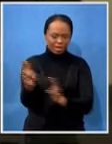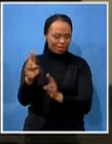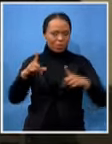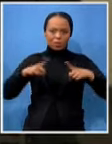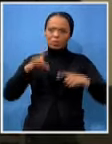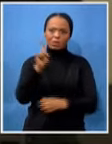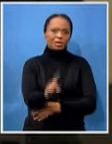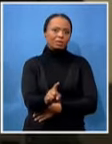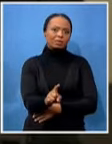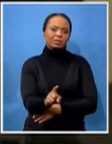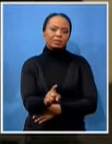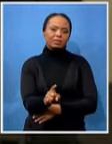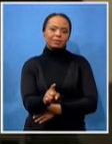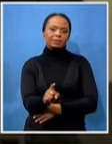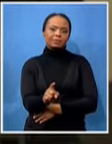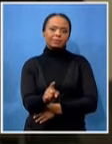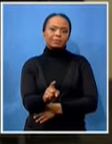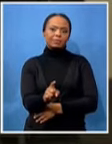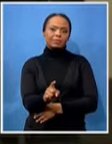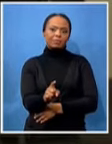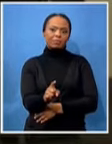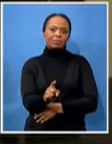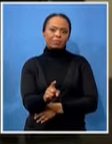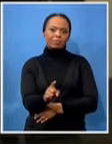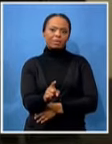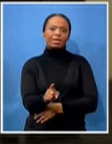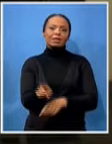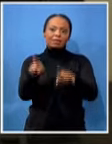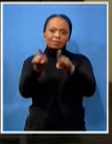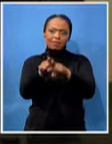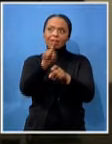country, Gauteng is still at the